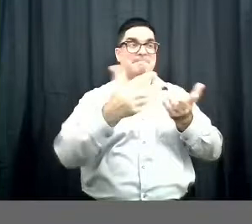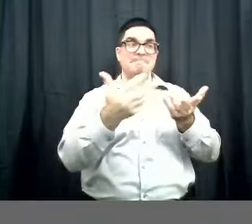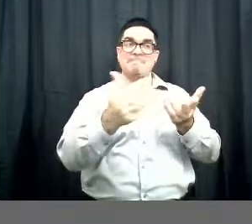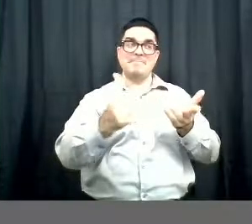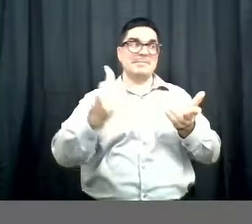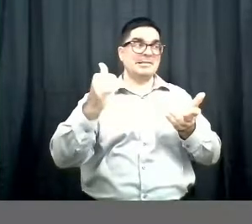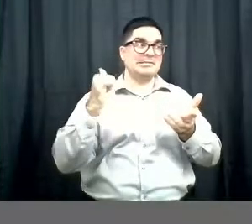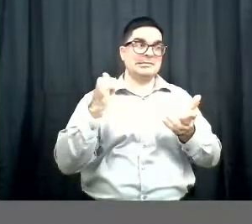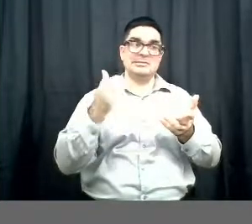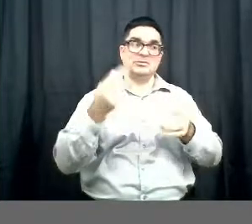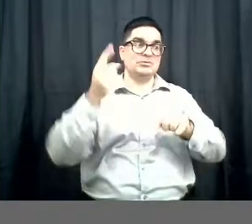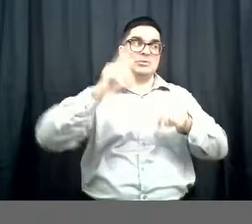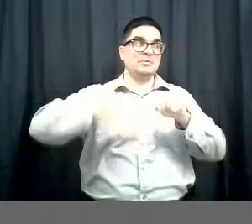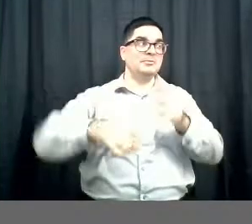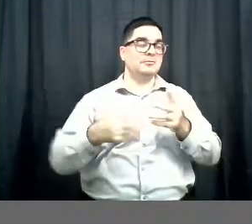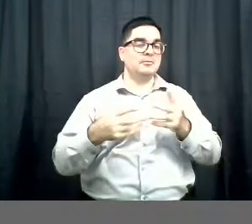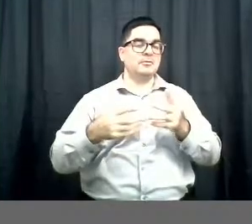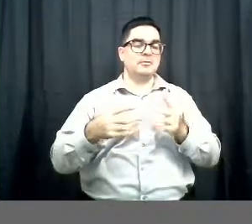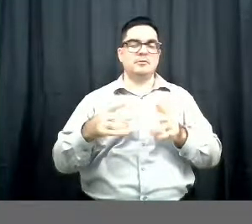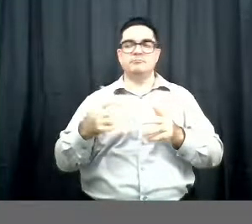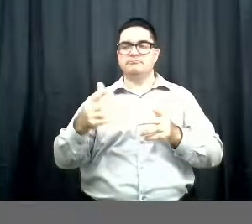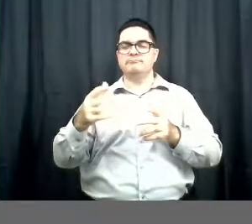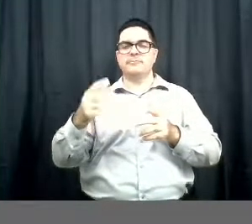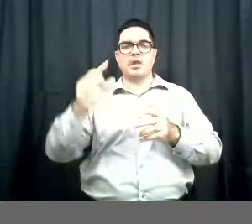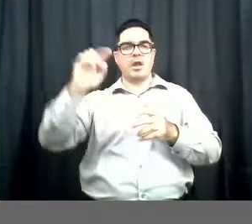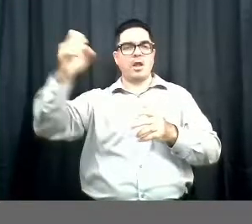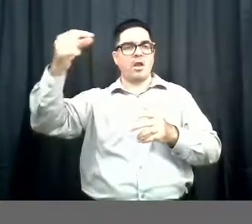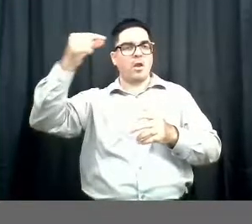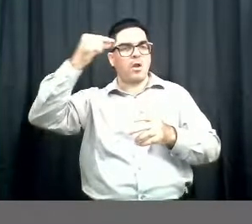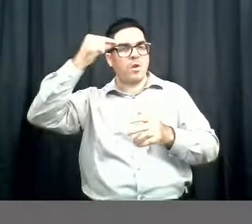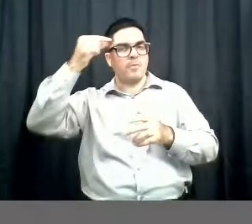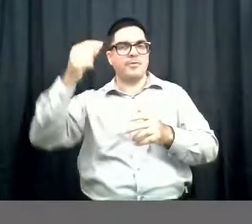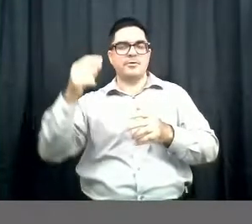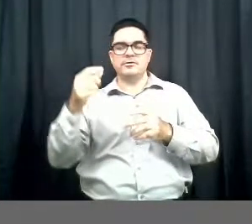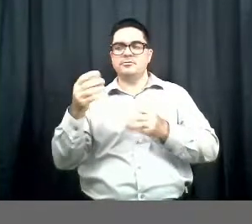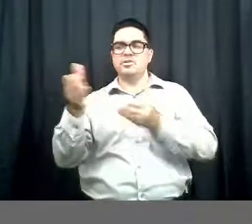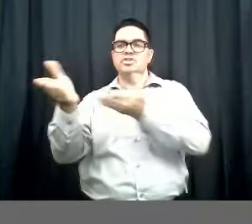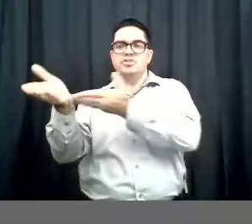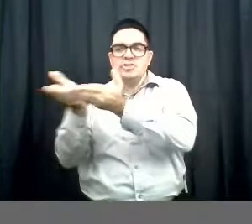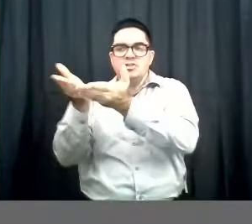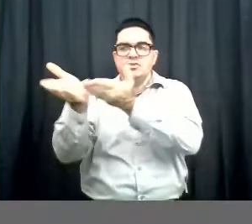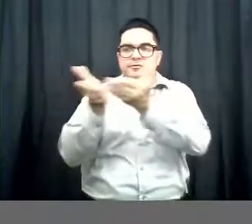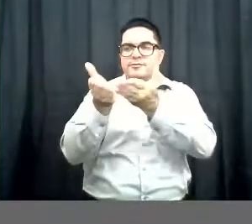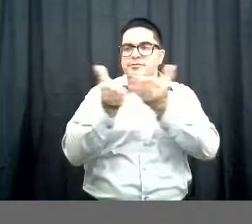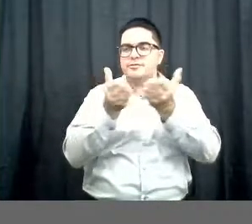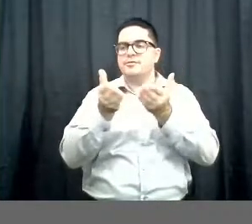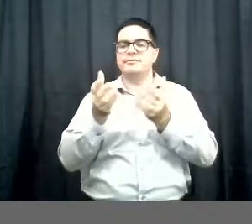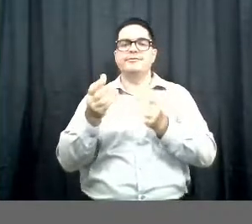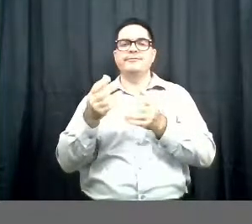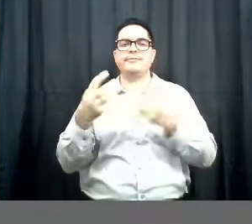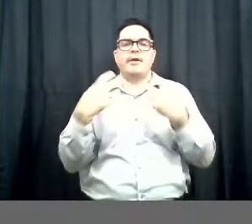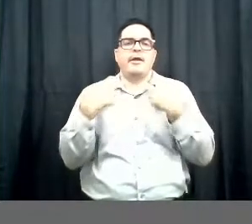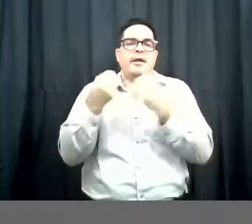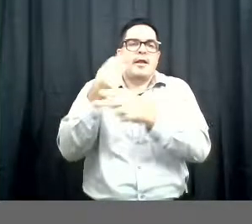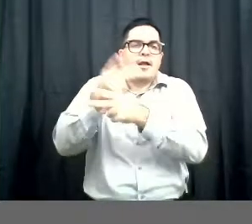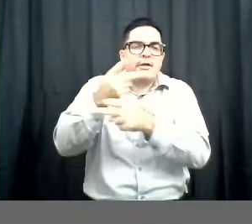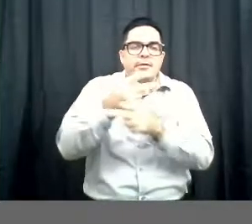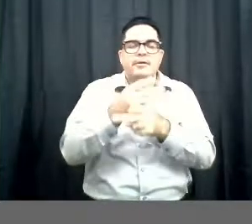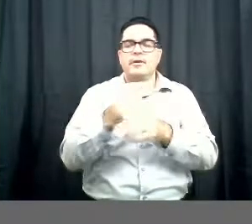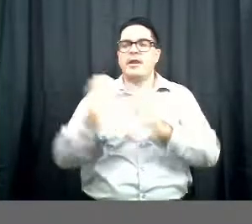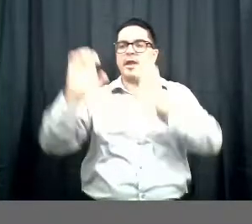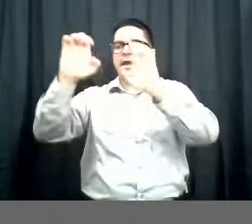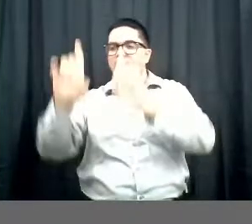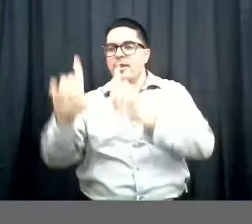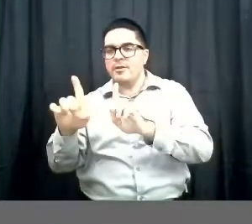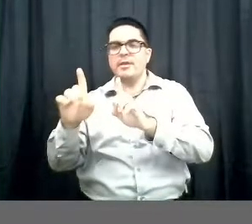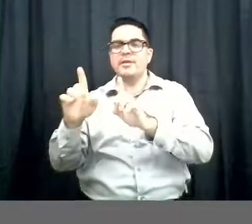Similarly, the government's ability to be able to fund critical services like healthcare, like education, would have been severely